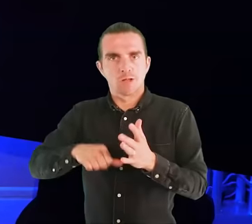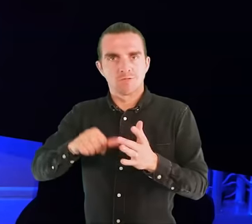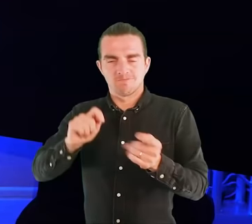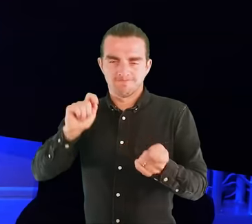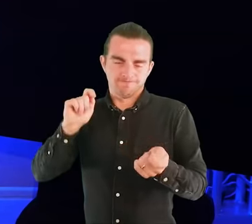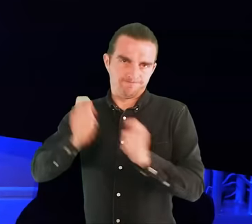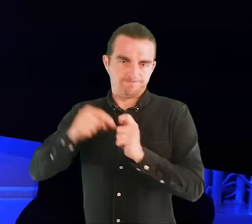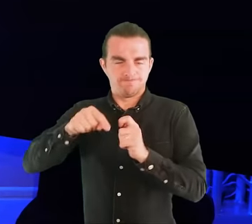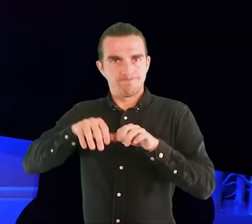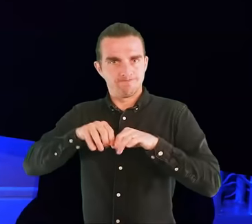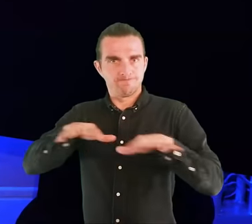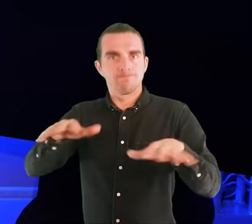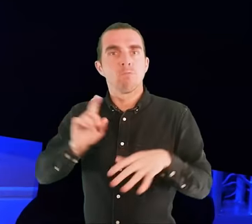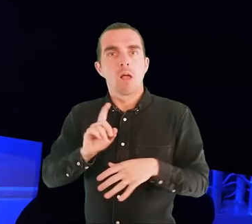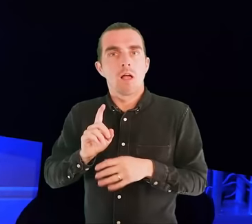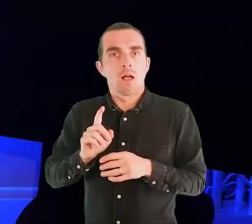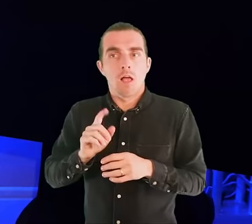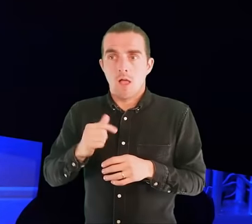of ourselves.